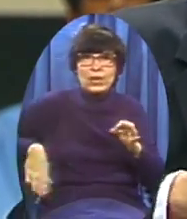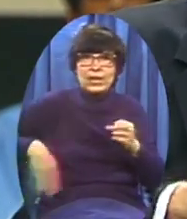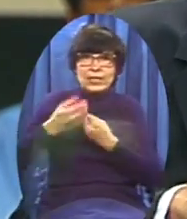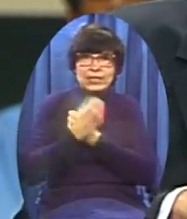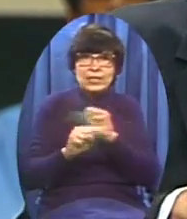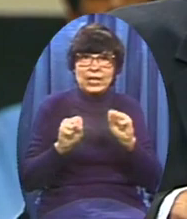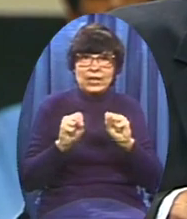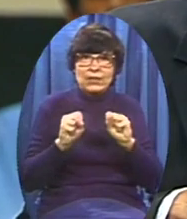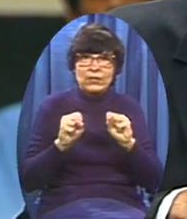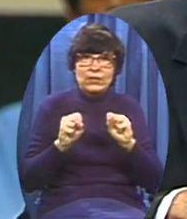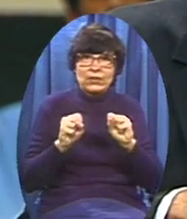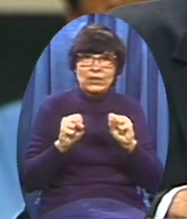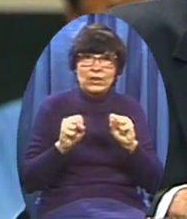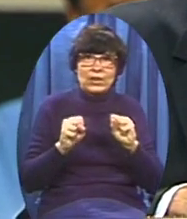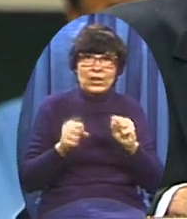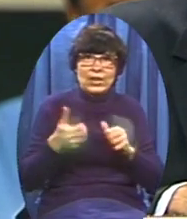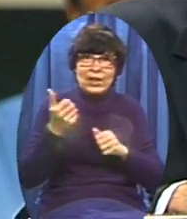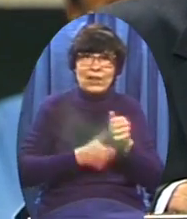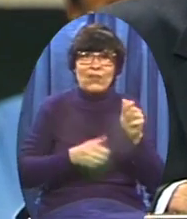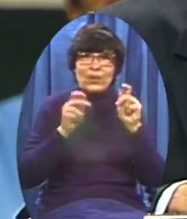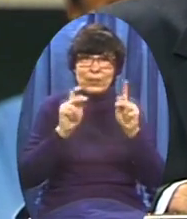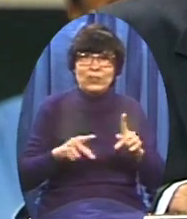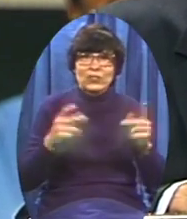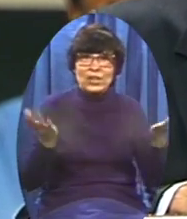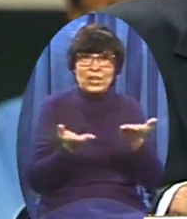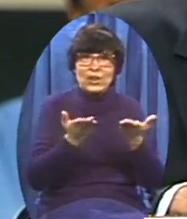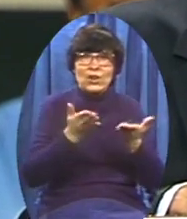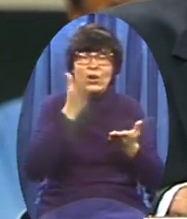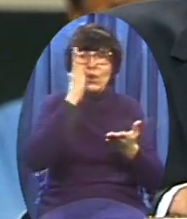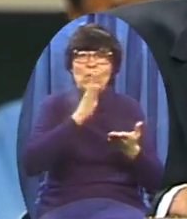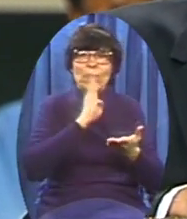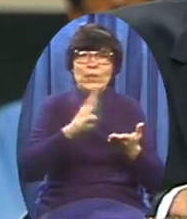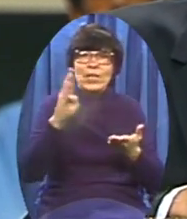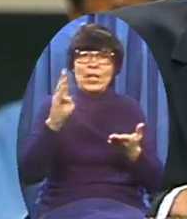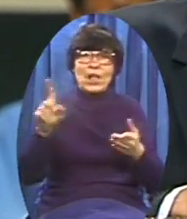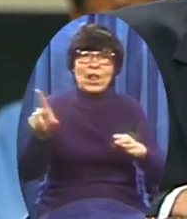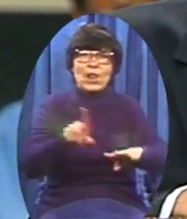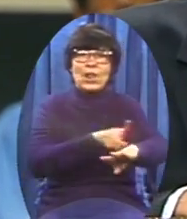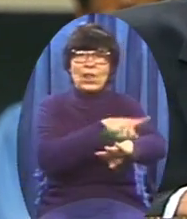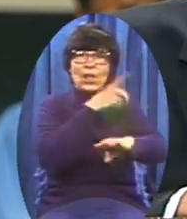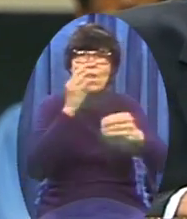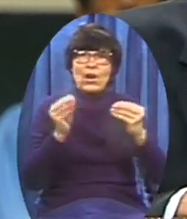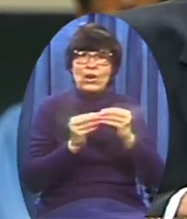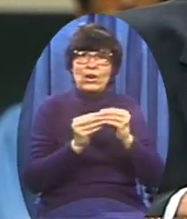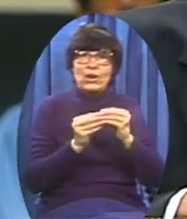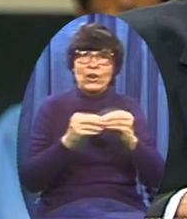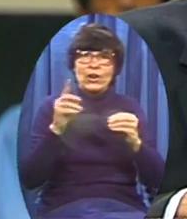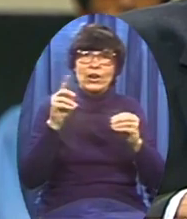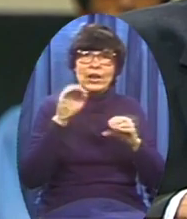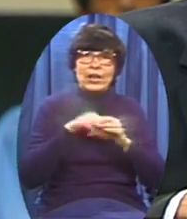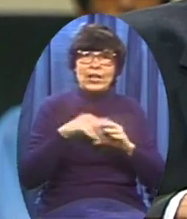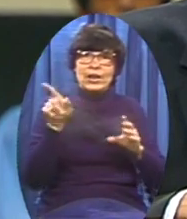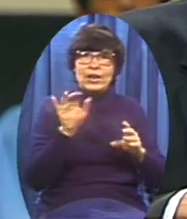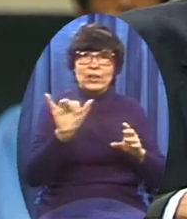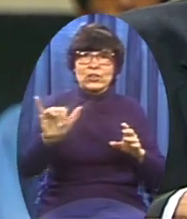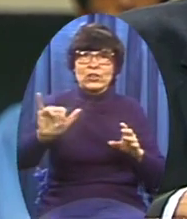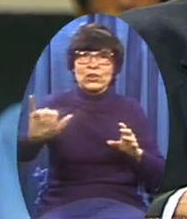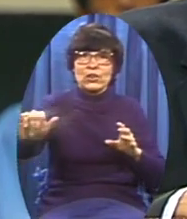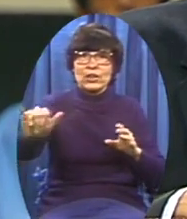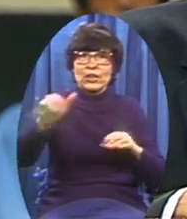going to be longer in eternity than we think. The Bible says, man goeth to his long,